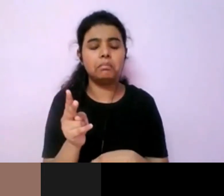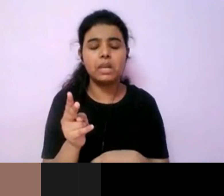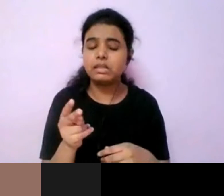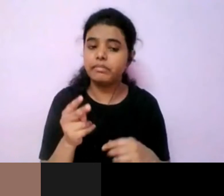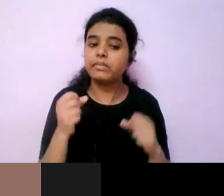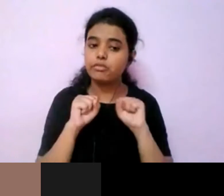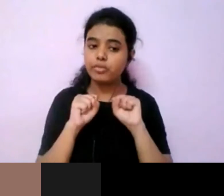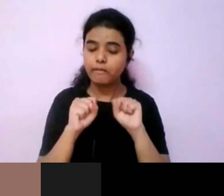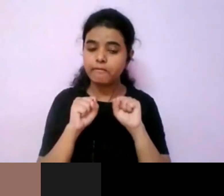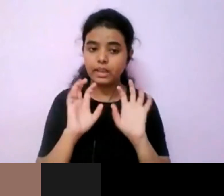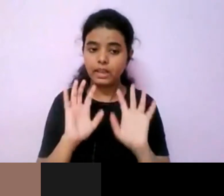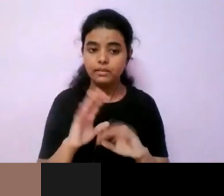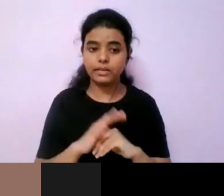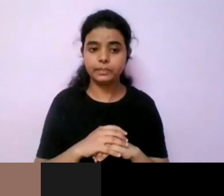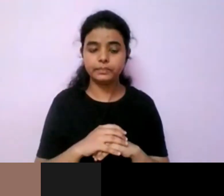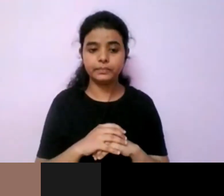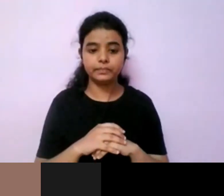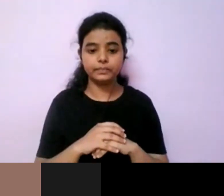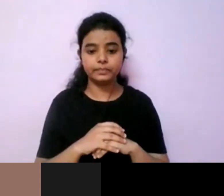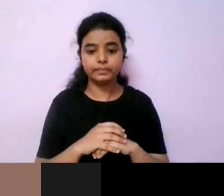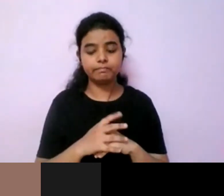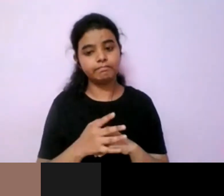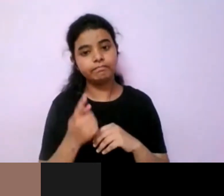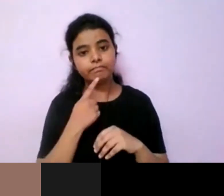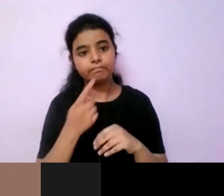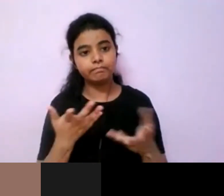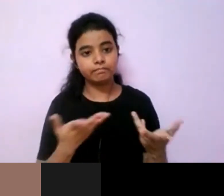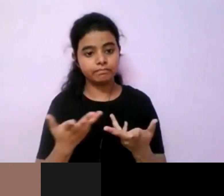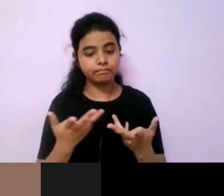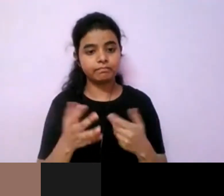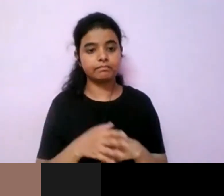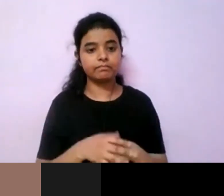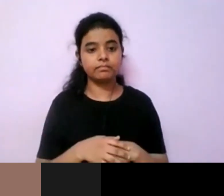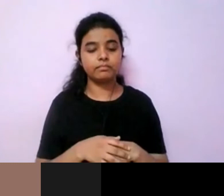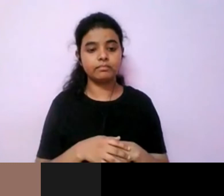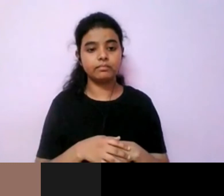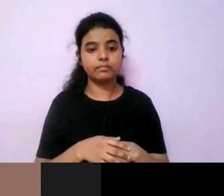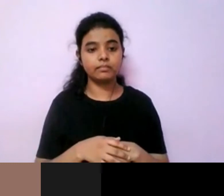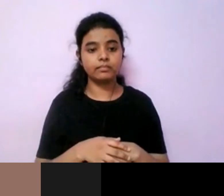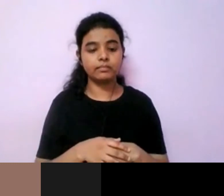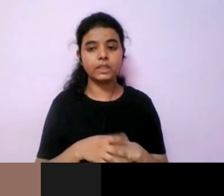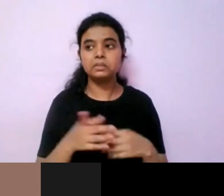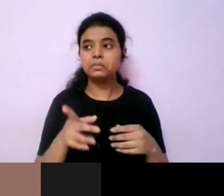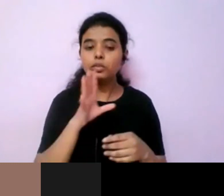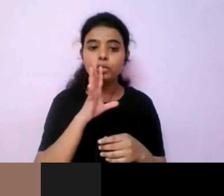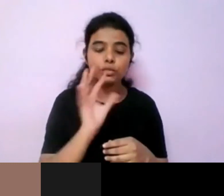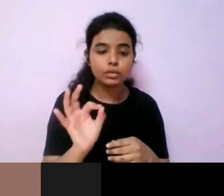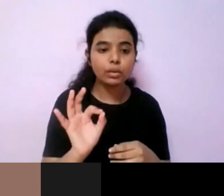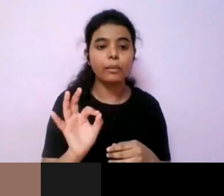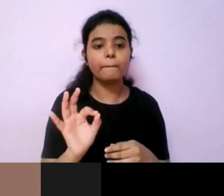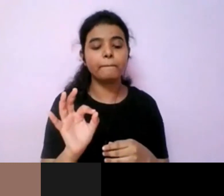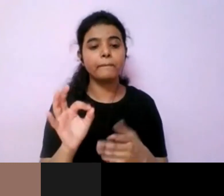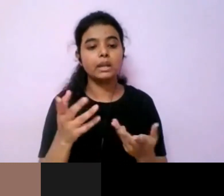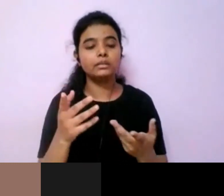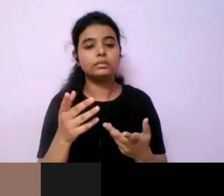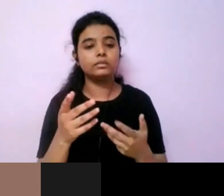to engage with in that way of seeing what would be a practical structural outcome that you could implement.